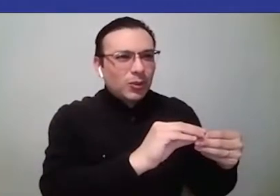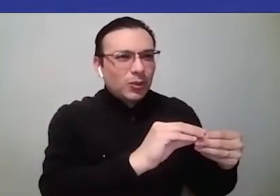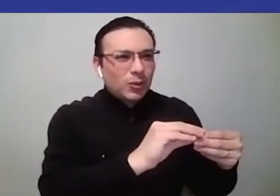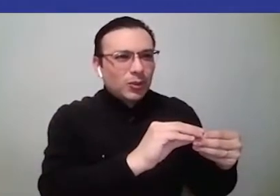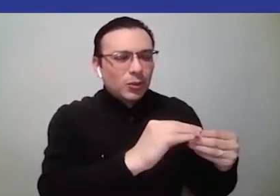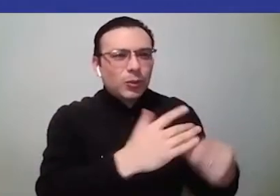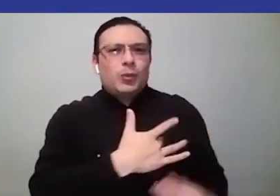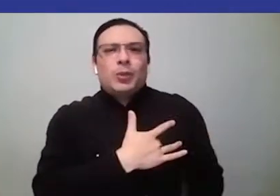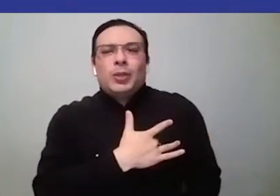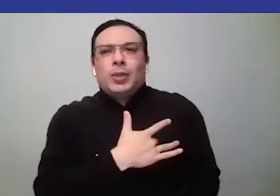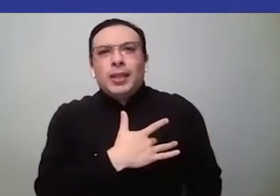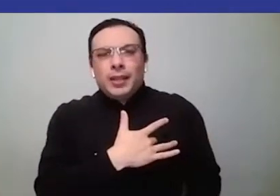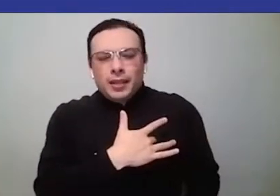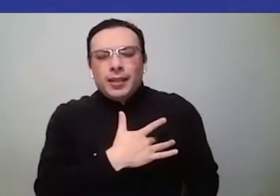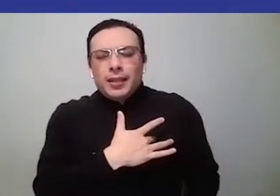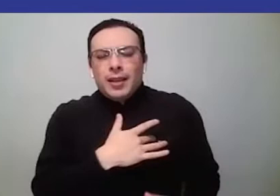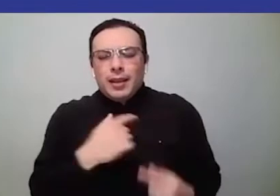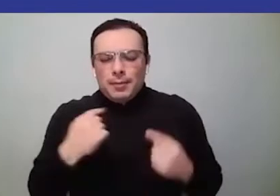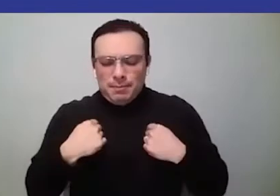ways in which